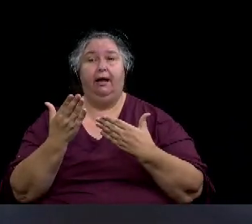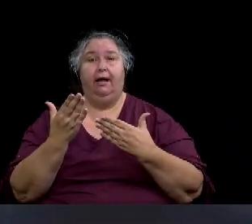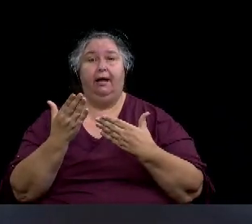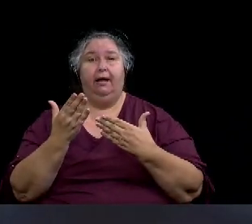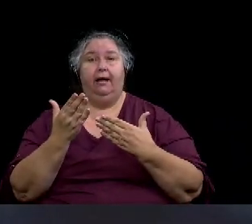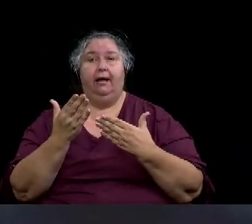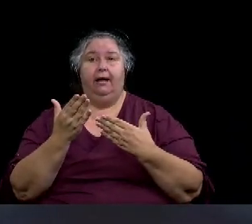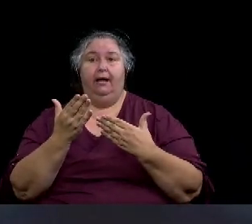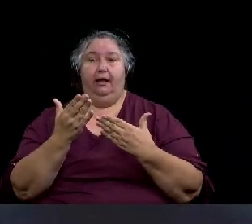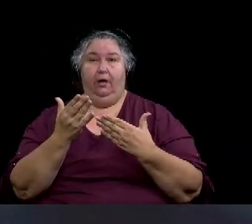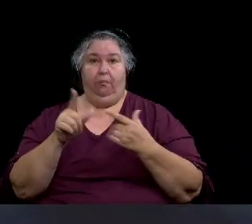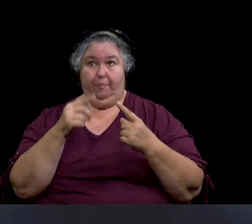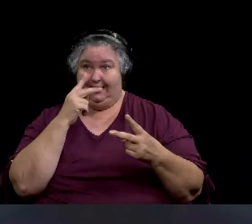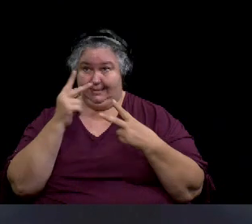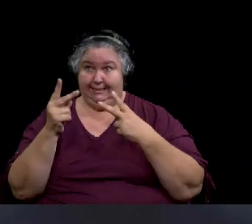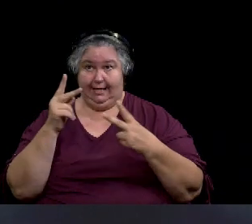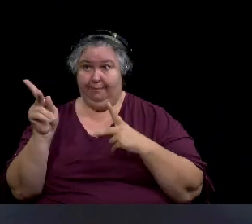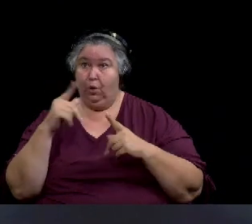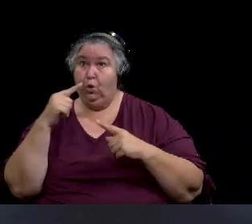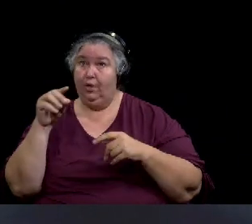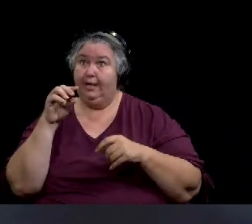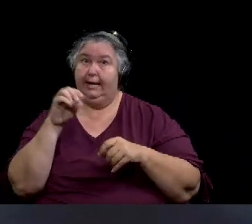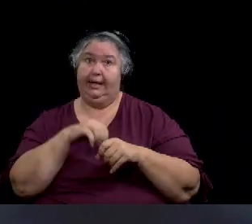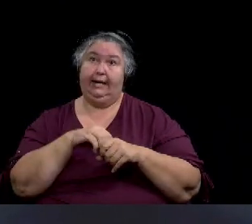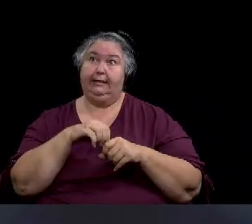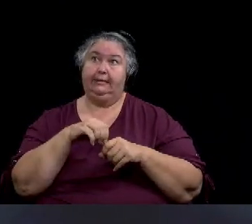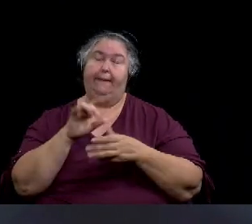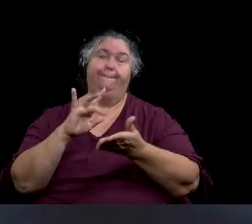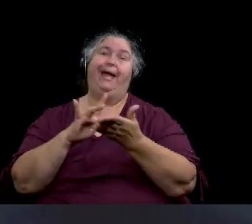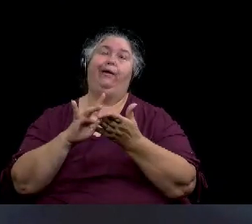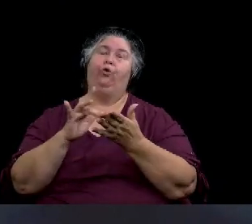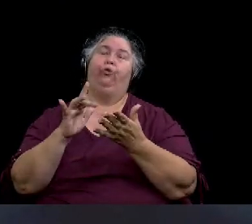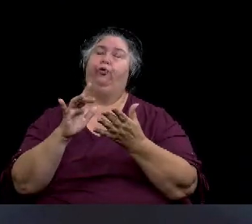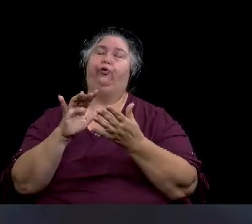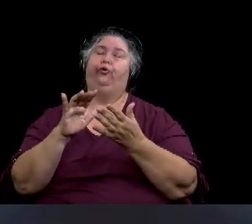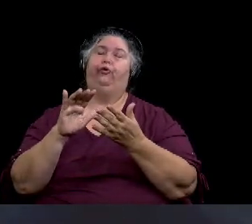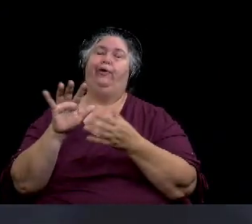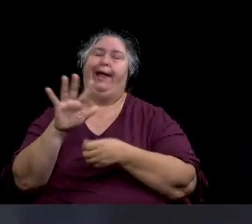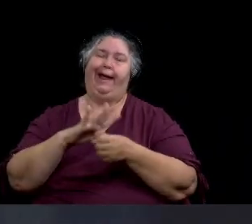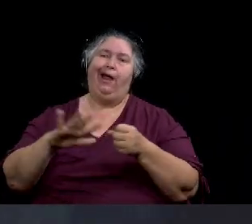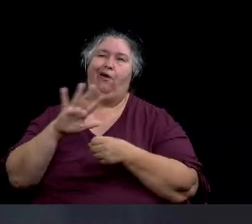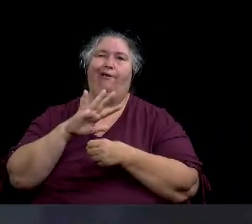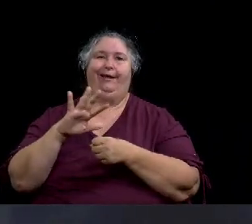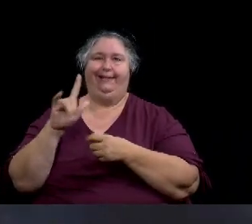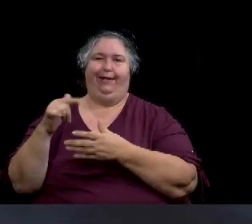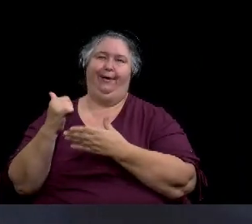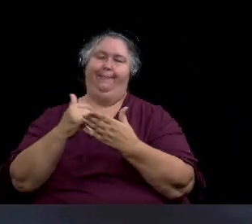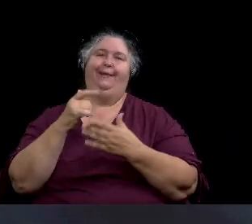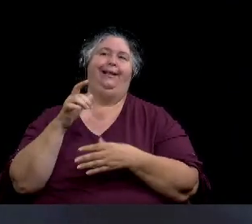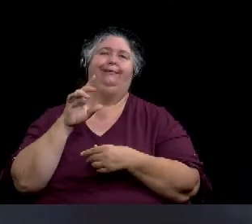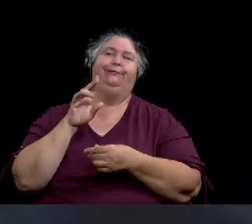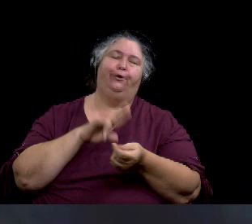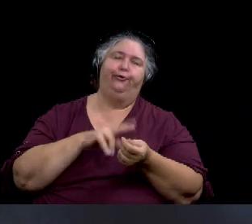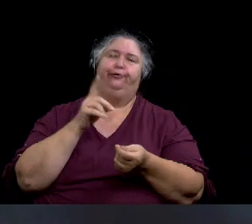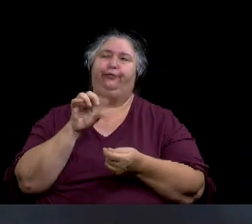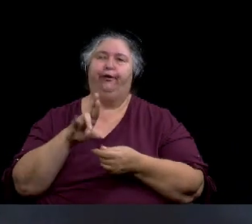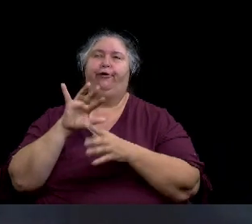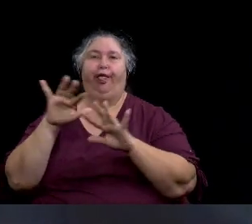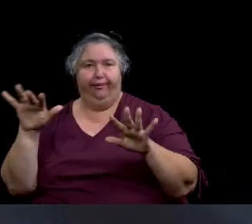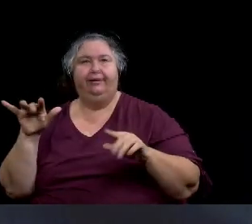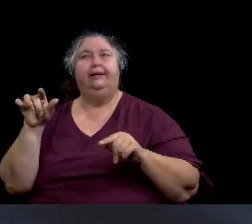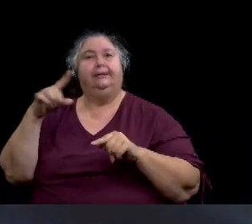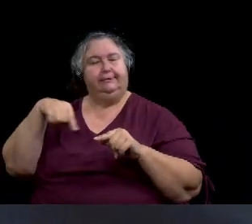we see folks that are in the front lines of the medical community. And I'd like to ask Dr. Becker and